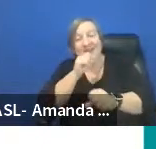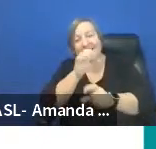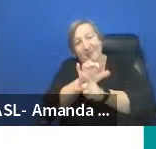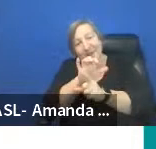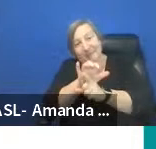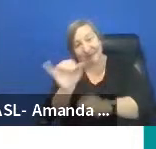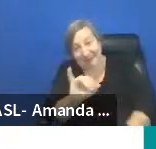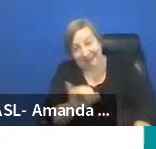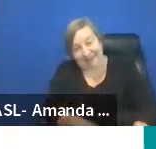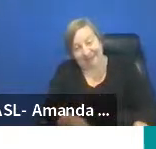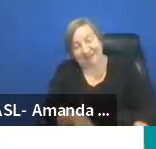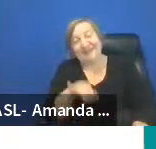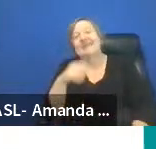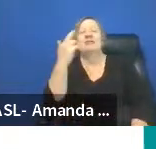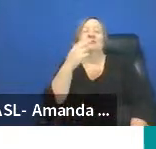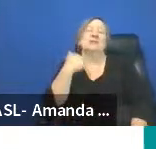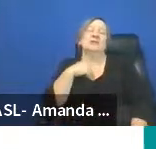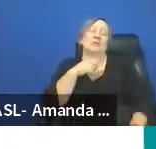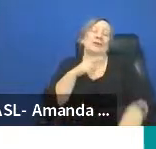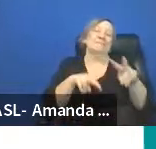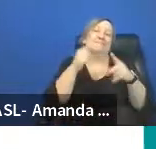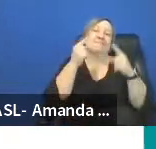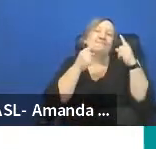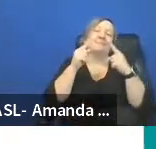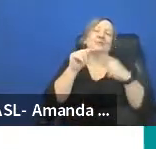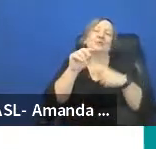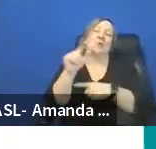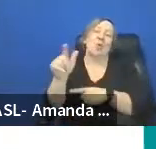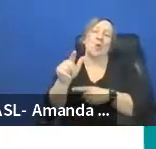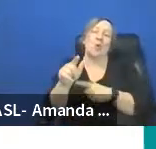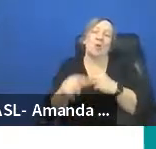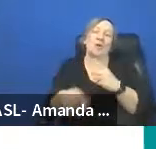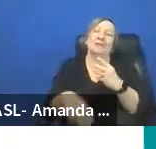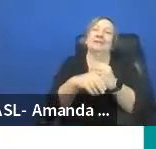reasons why we look at tolling as a funding mechanism in addition to other ones. Next slide.